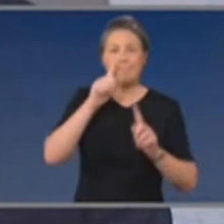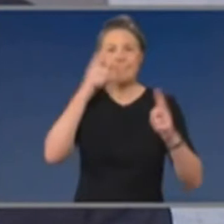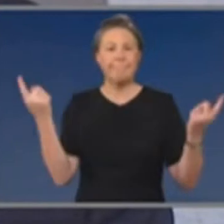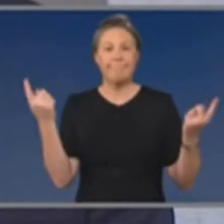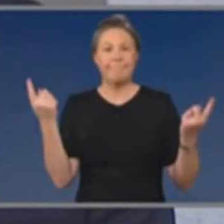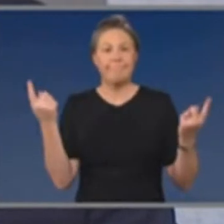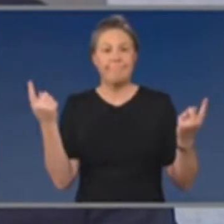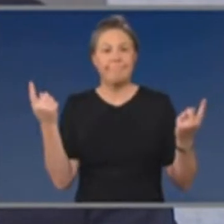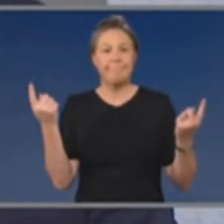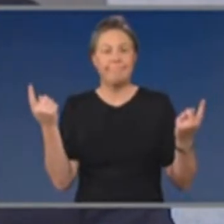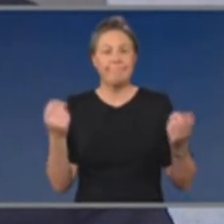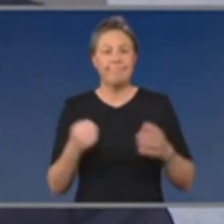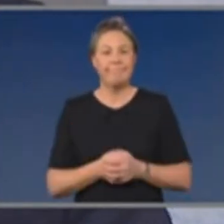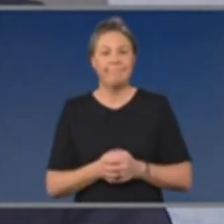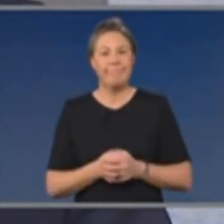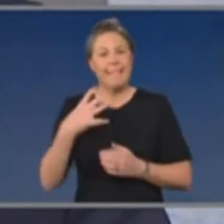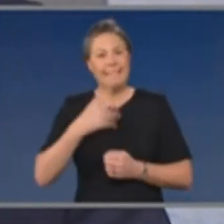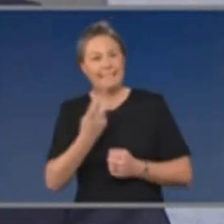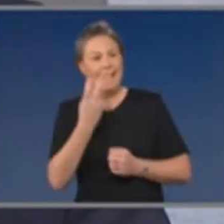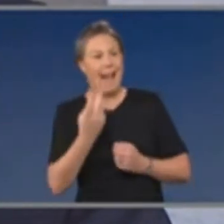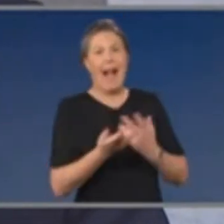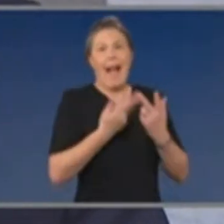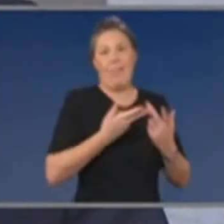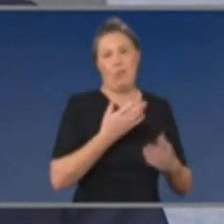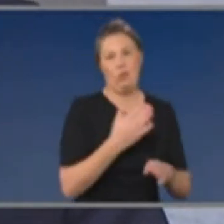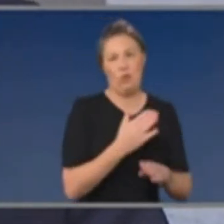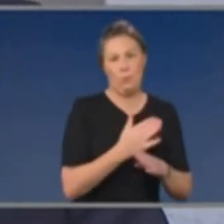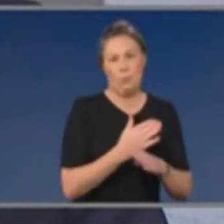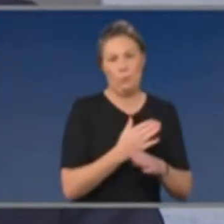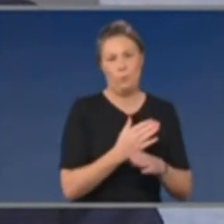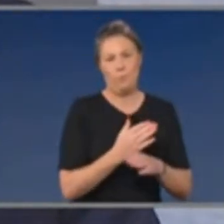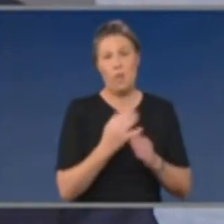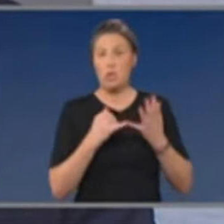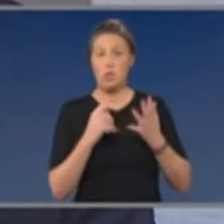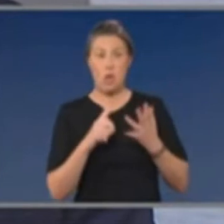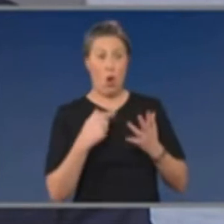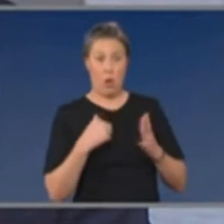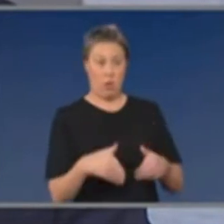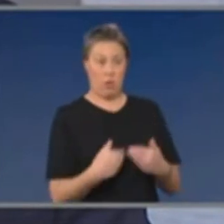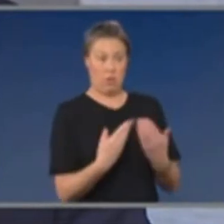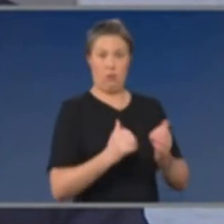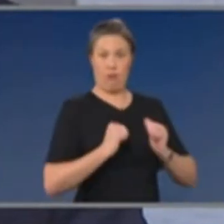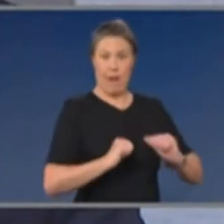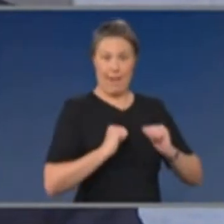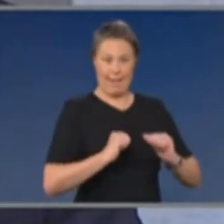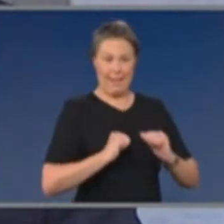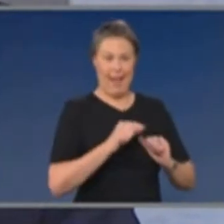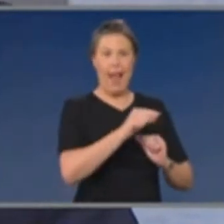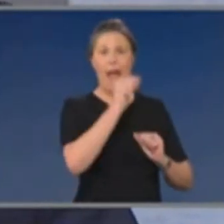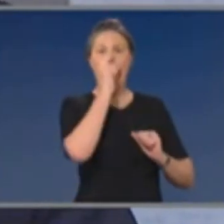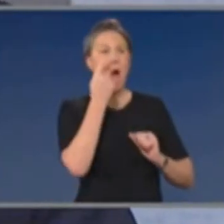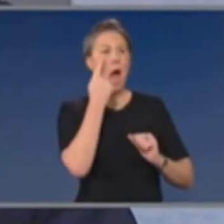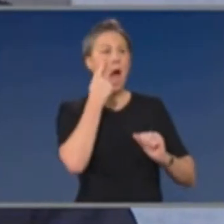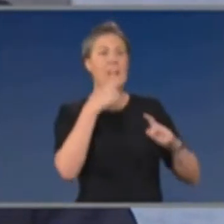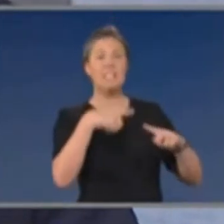for some time. And so we want to ensure that they have the opportunity to make decisions so they can take on new skills and be